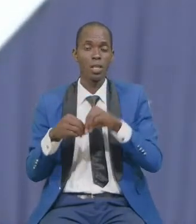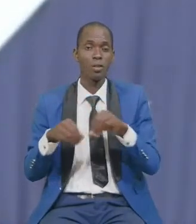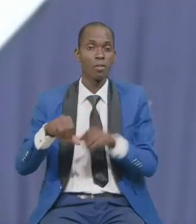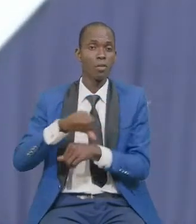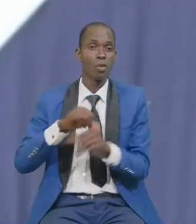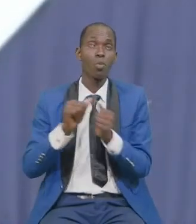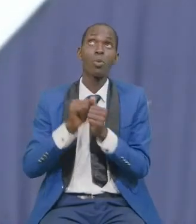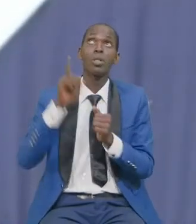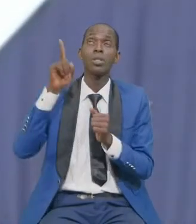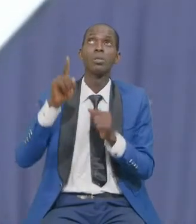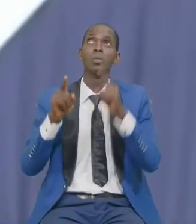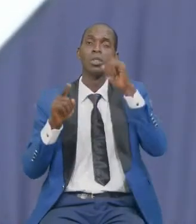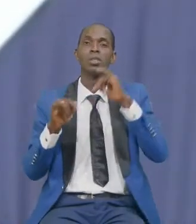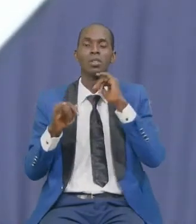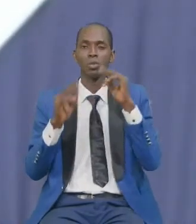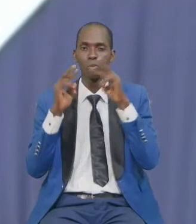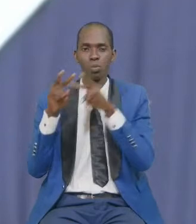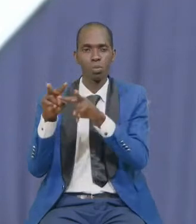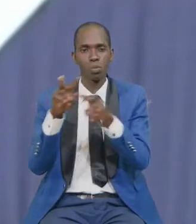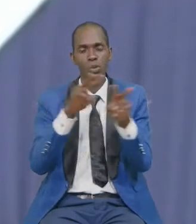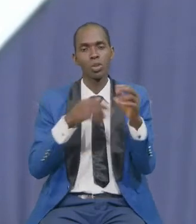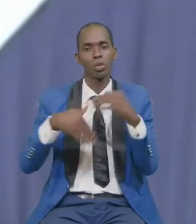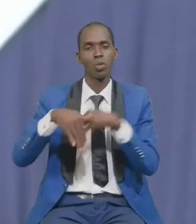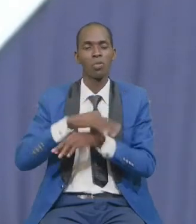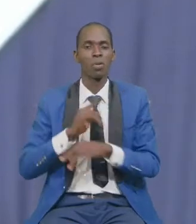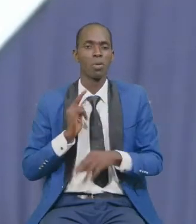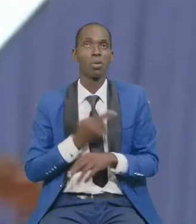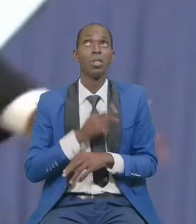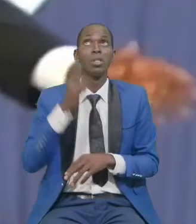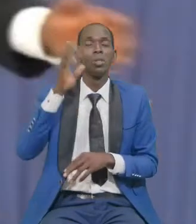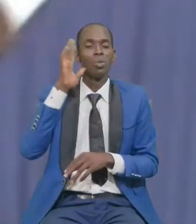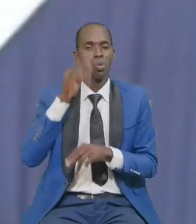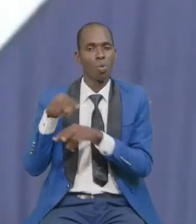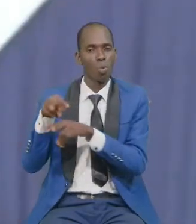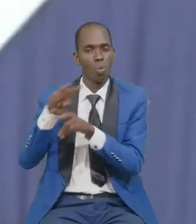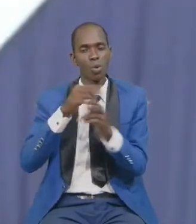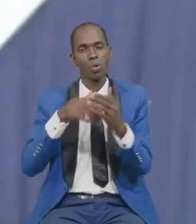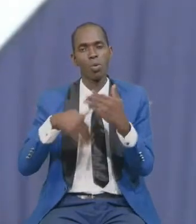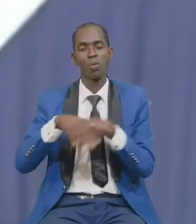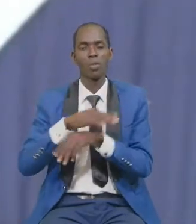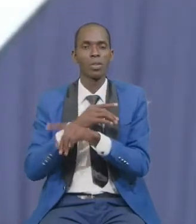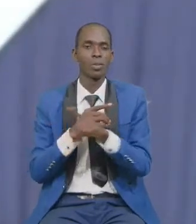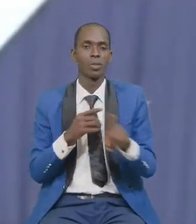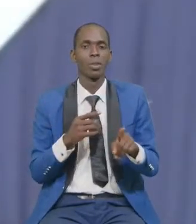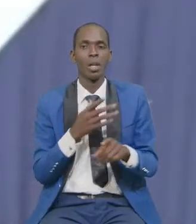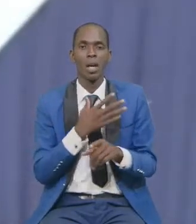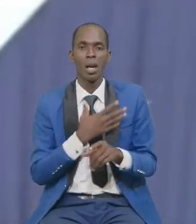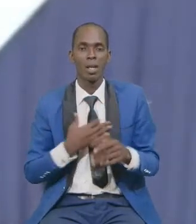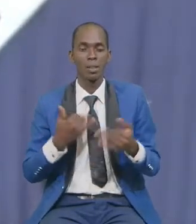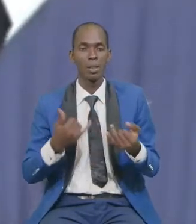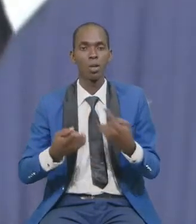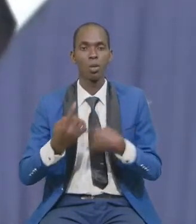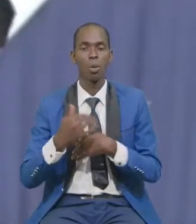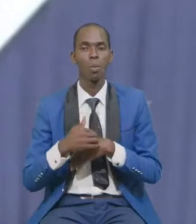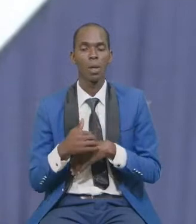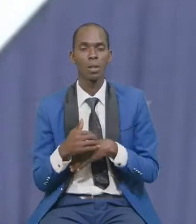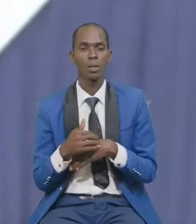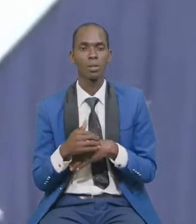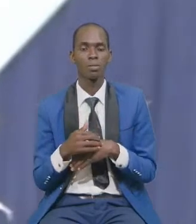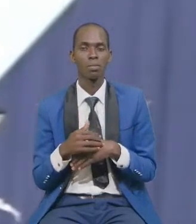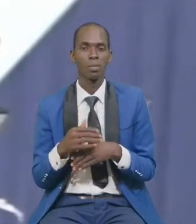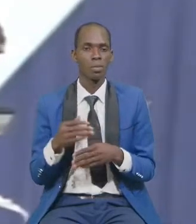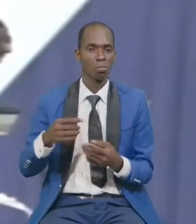he's watching over us. He'll watch over you. And then we come back now around the